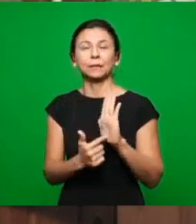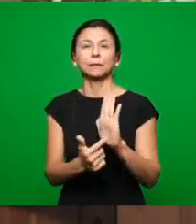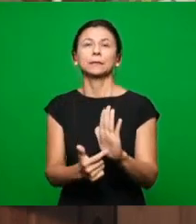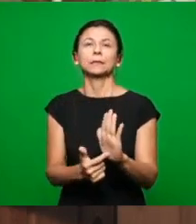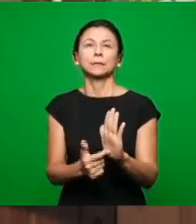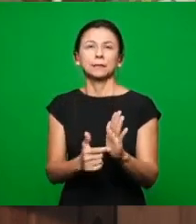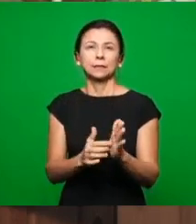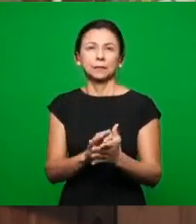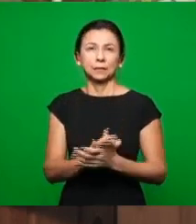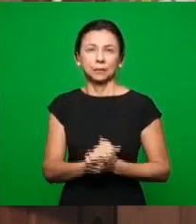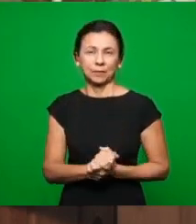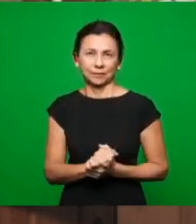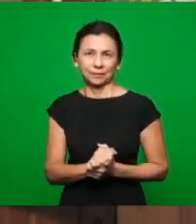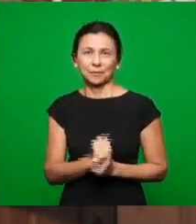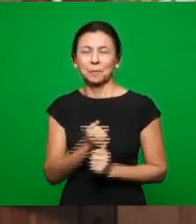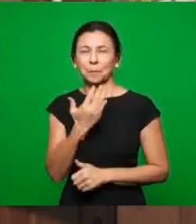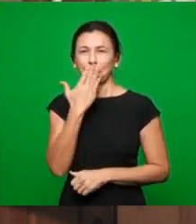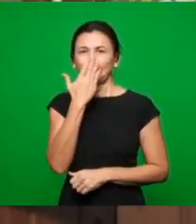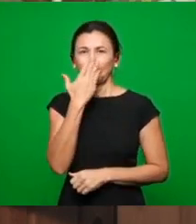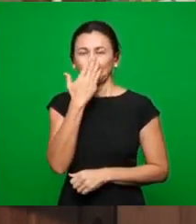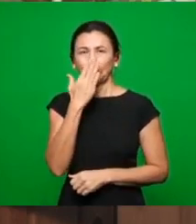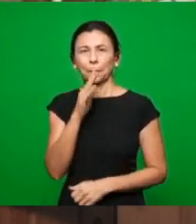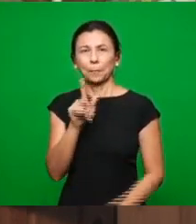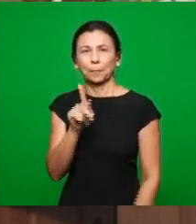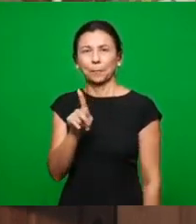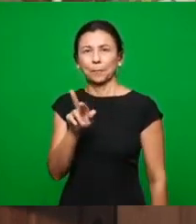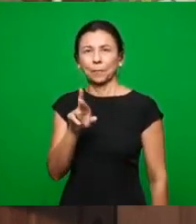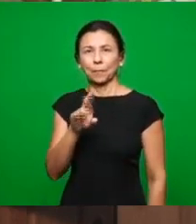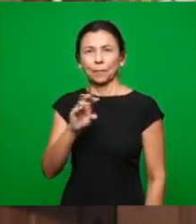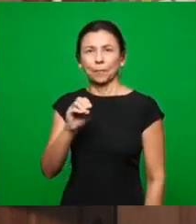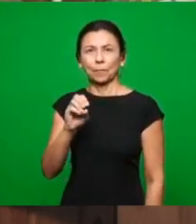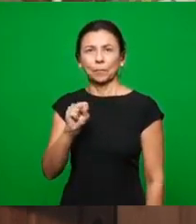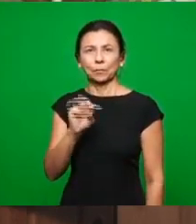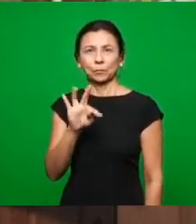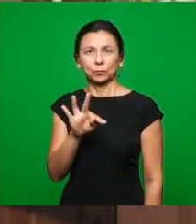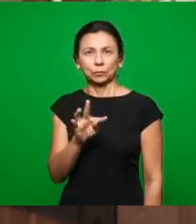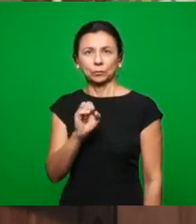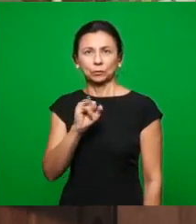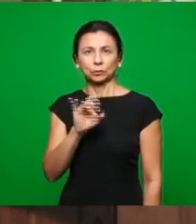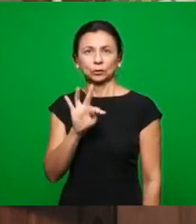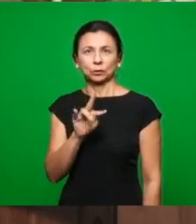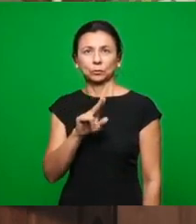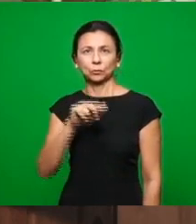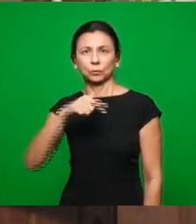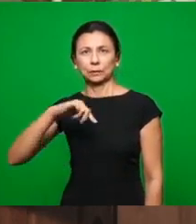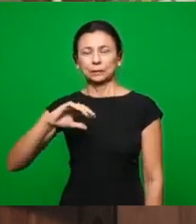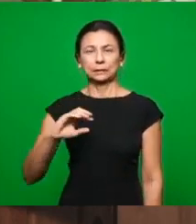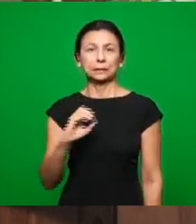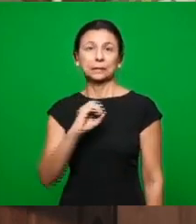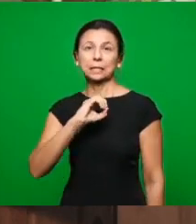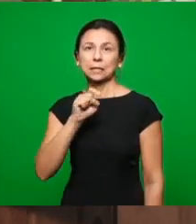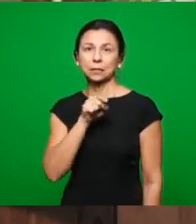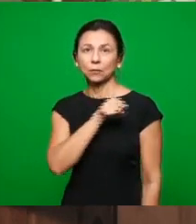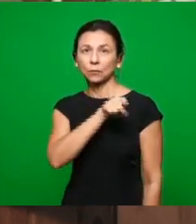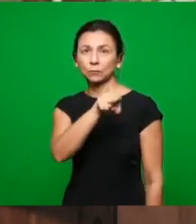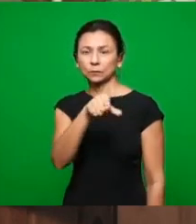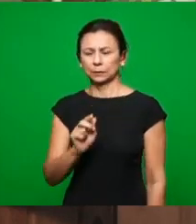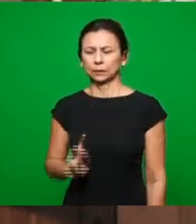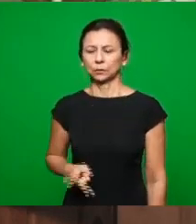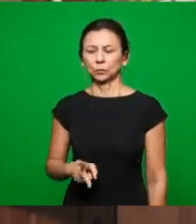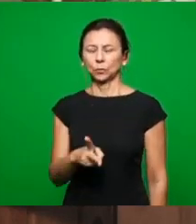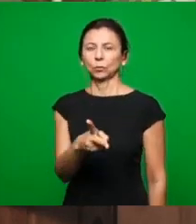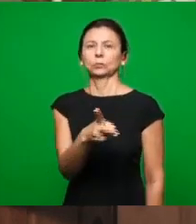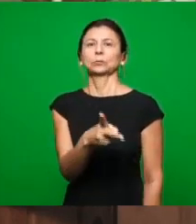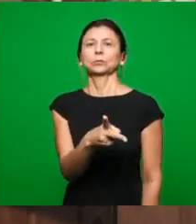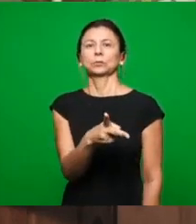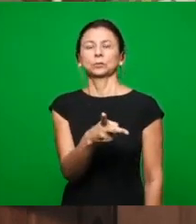Lord. The word is the word is actually prostitution. You committed the mistake and remain in